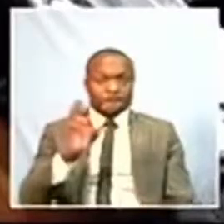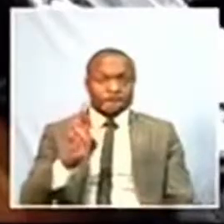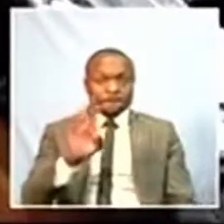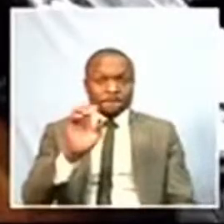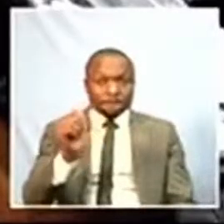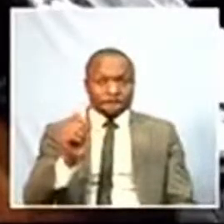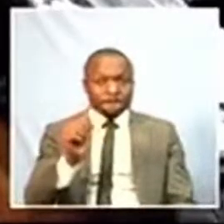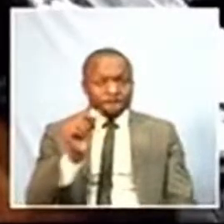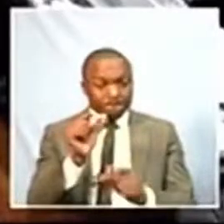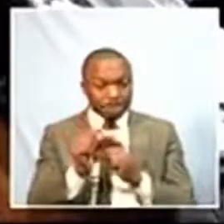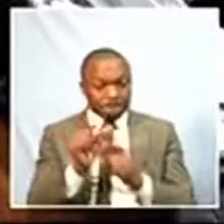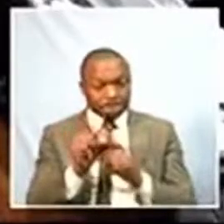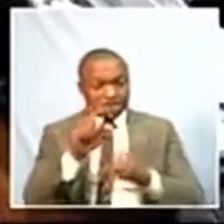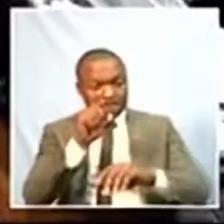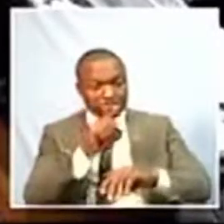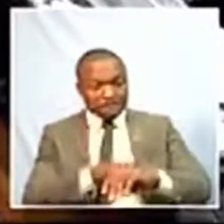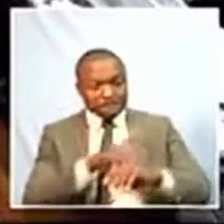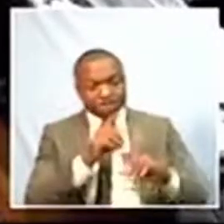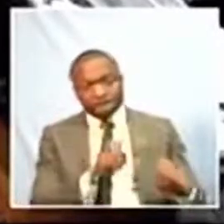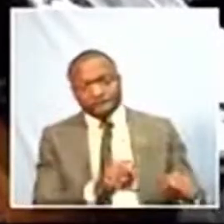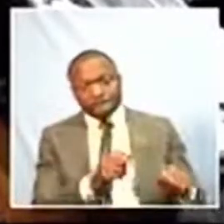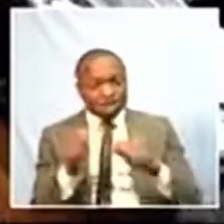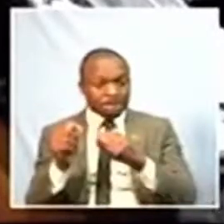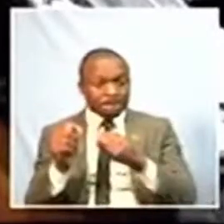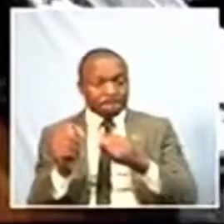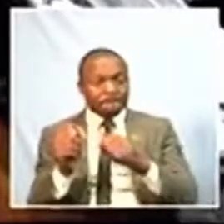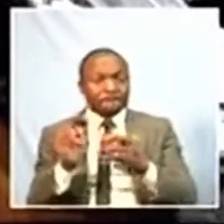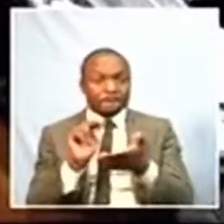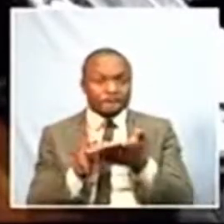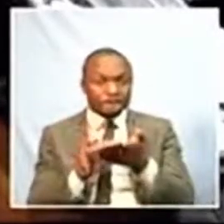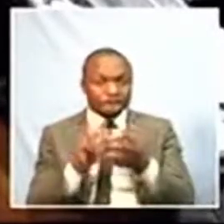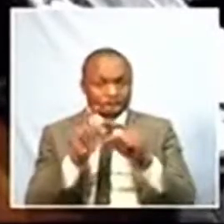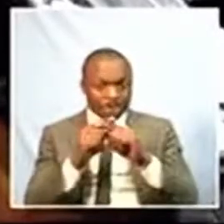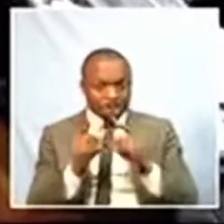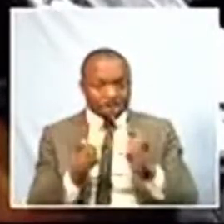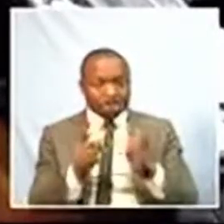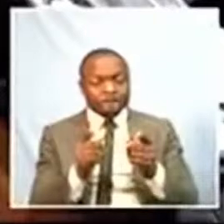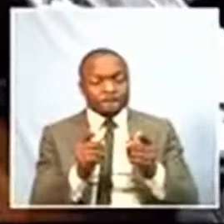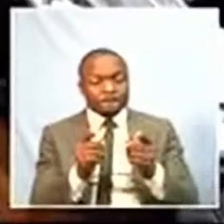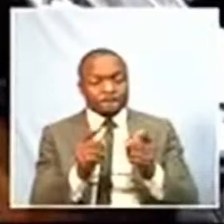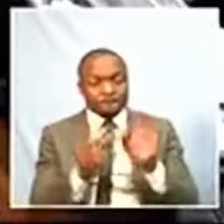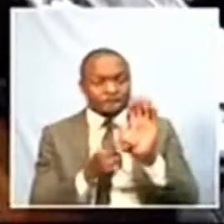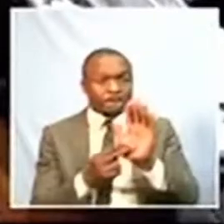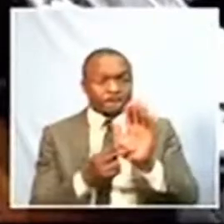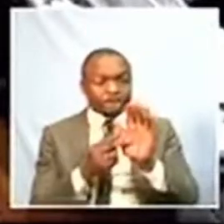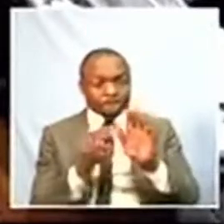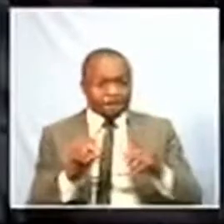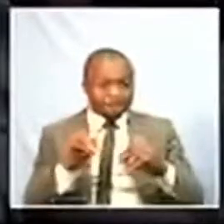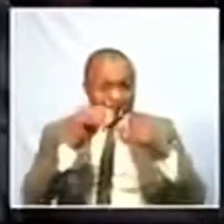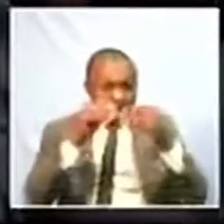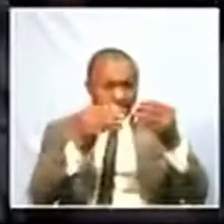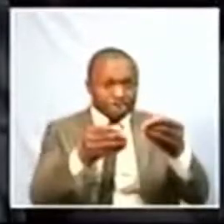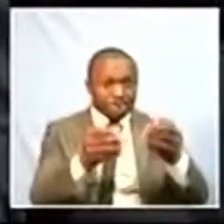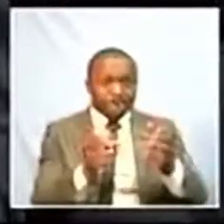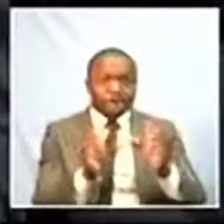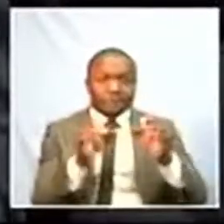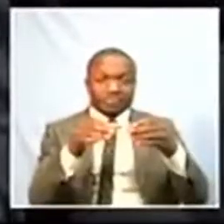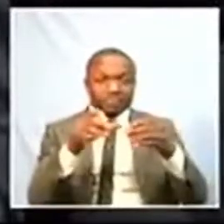December, that's the time I was transferred. I was transferred in November, but the indication was we are allocating for community